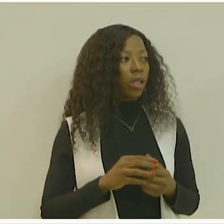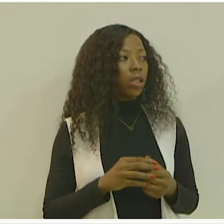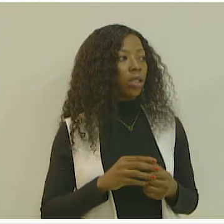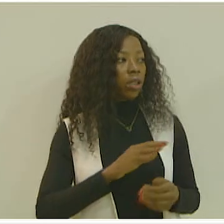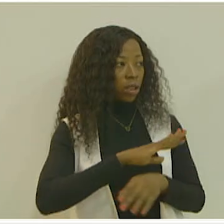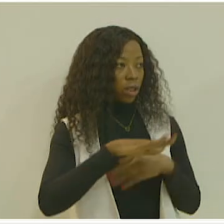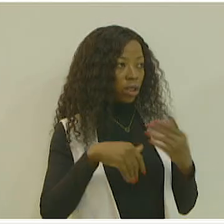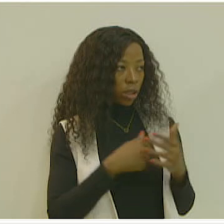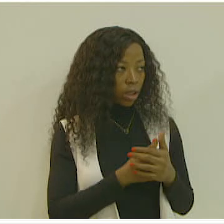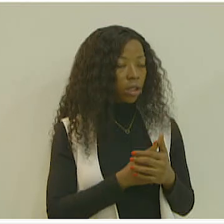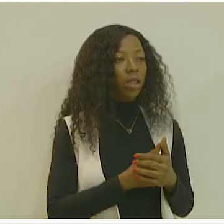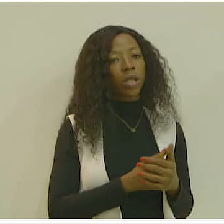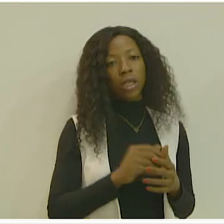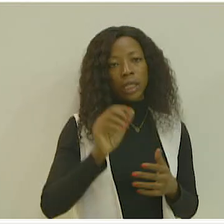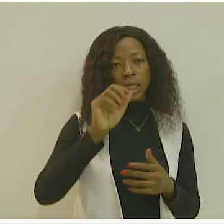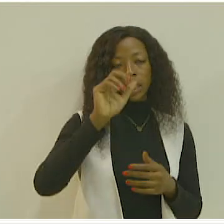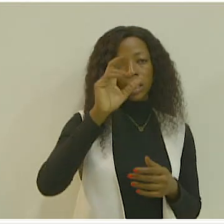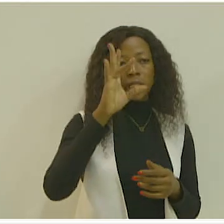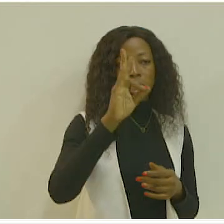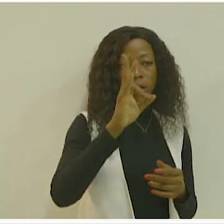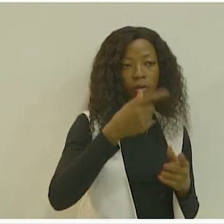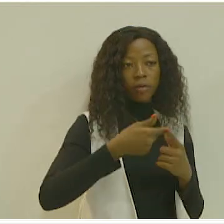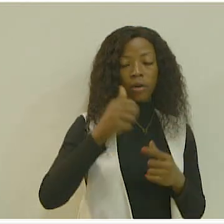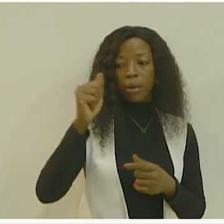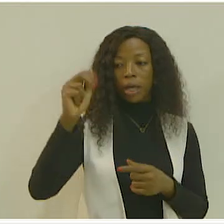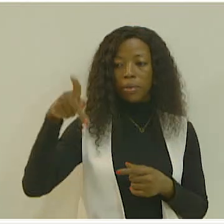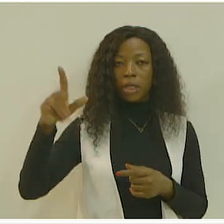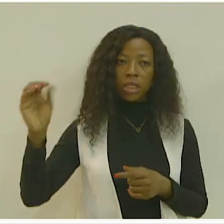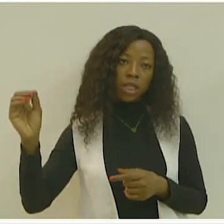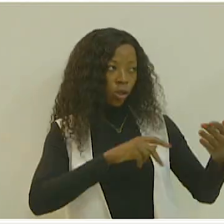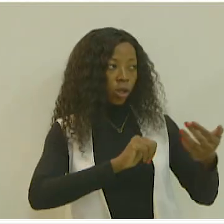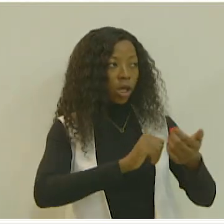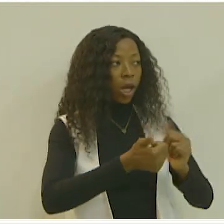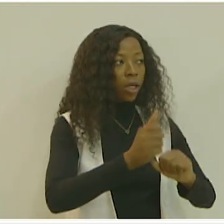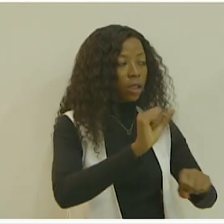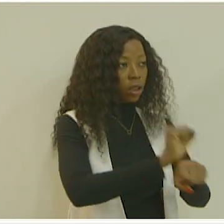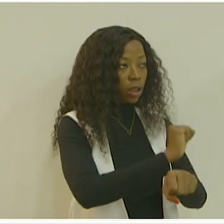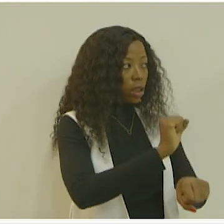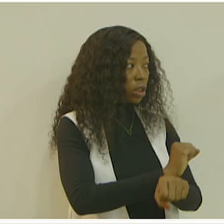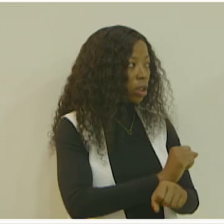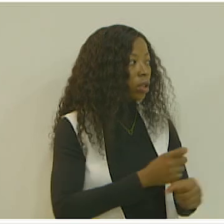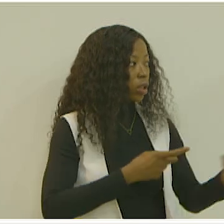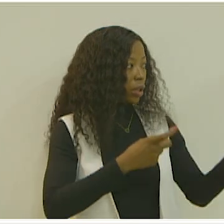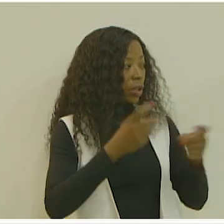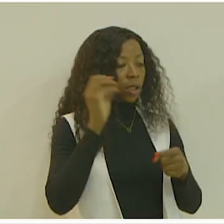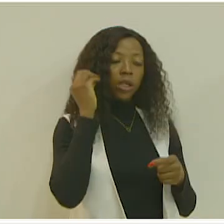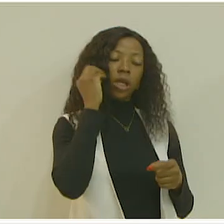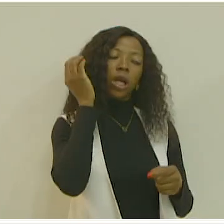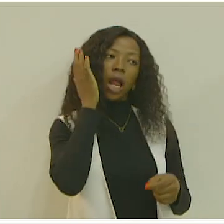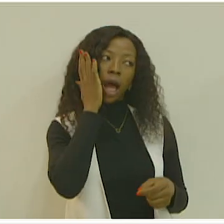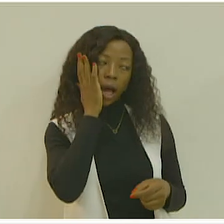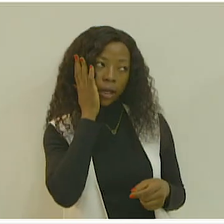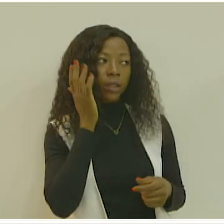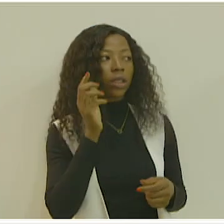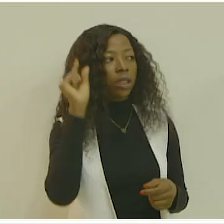number of 7 for the APC and 7 for the SLPP. the government will take all the residual functions as